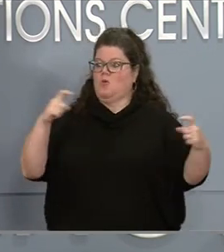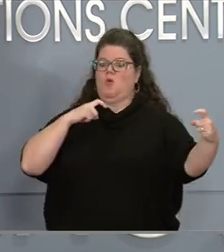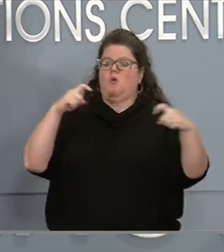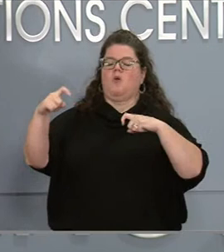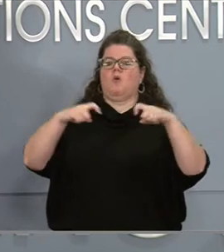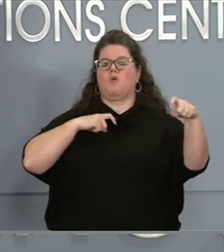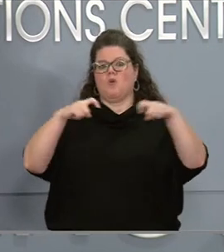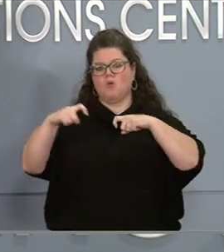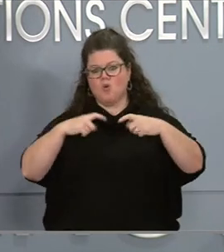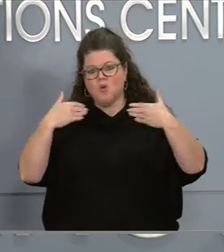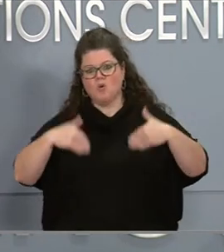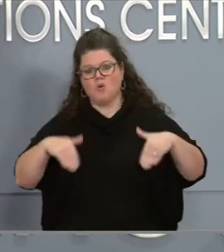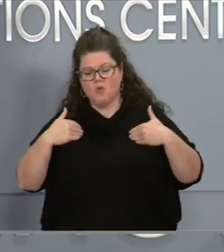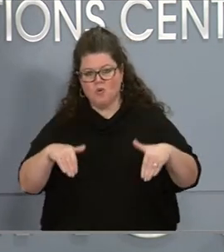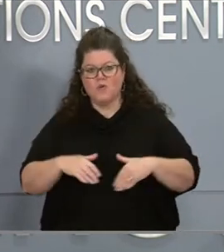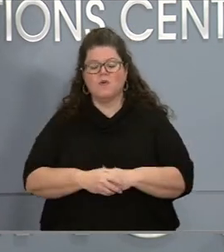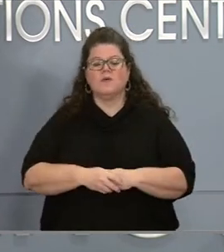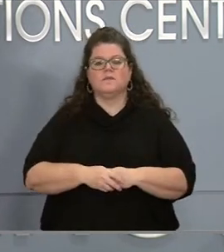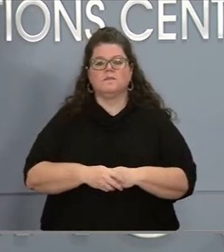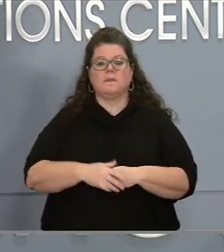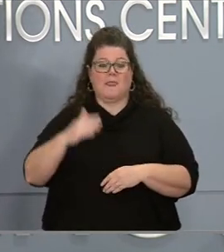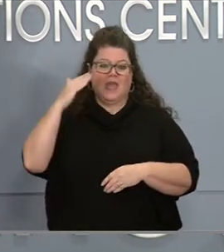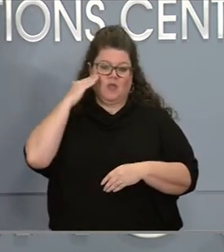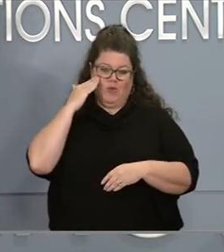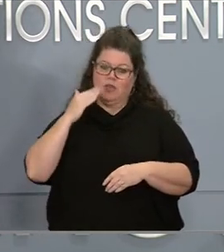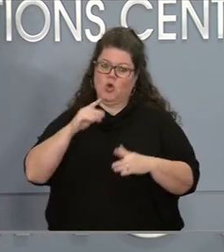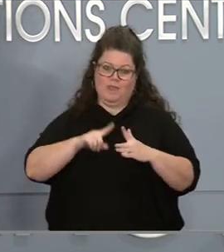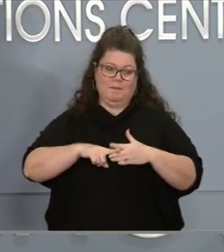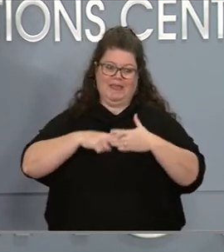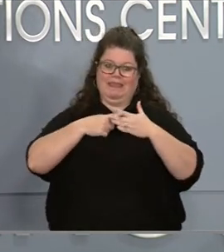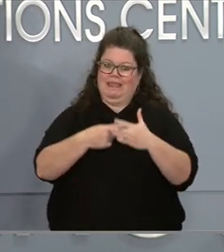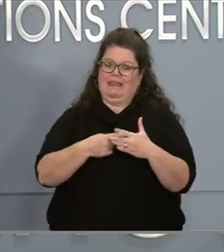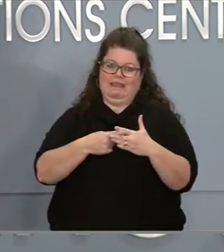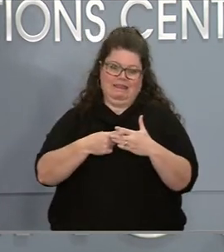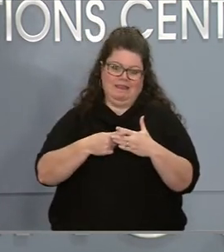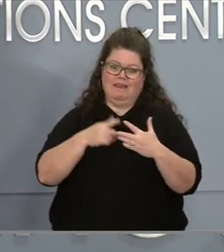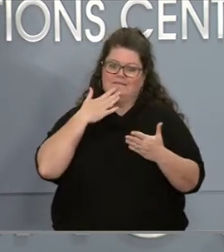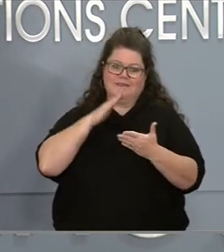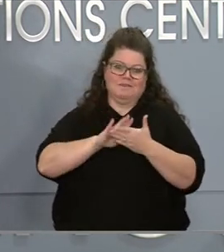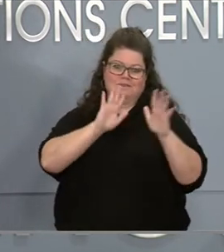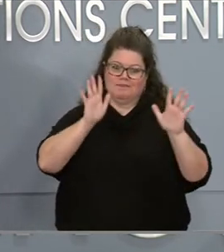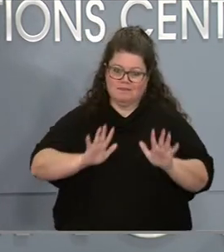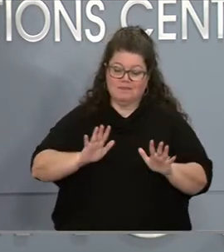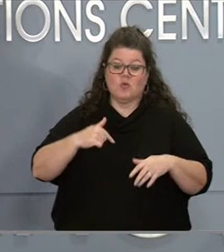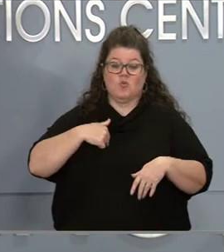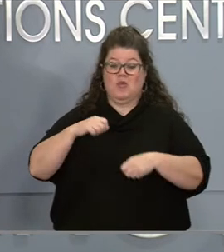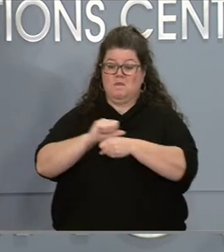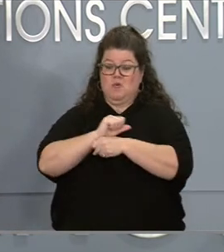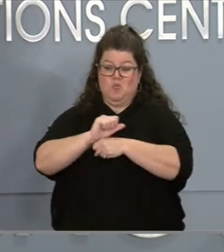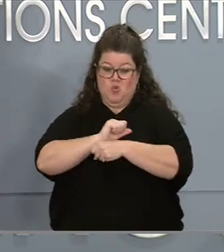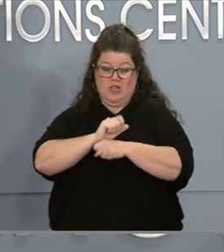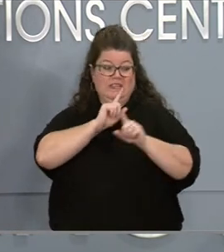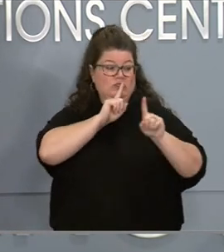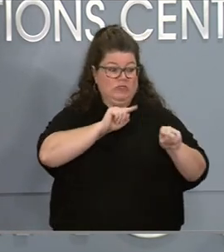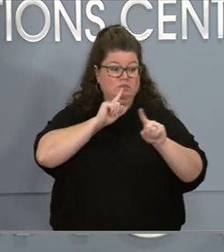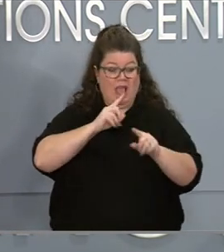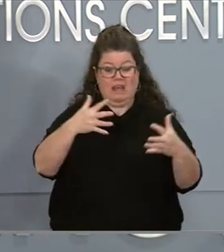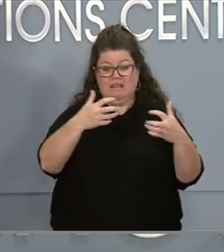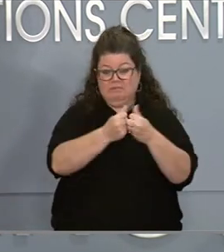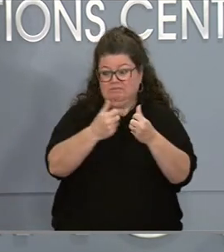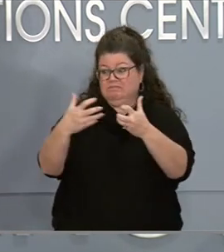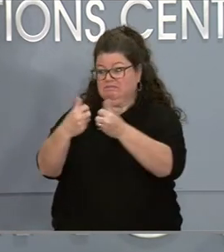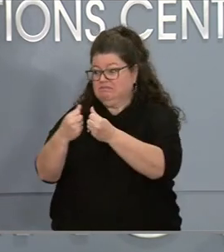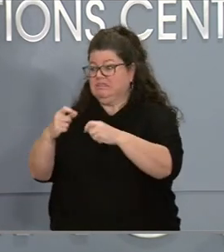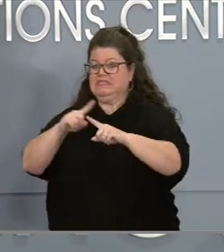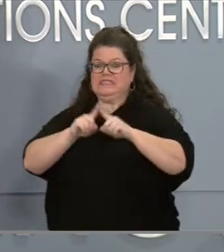volume in affected areas, and we know this is just the beginning. Troopers have been working throughout the morning responding to collisions and other